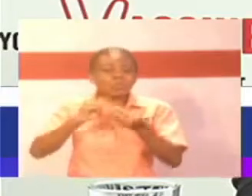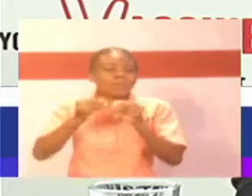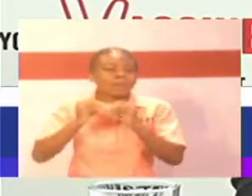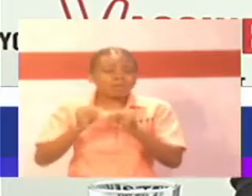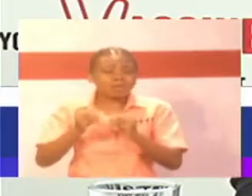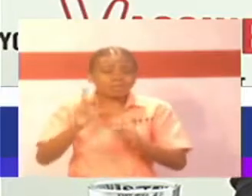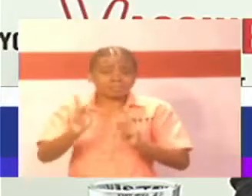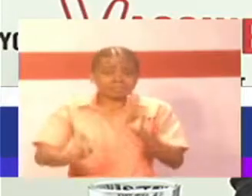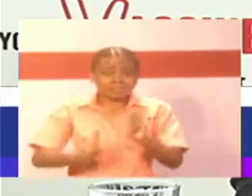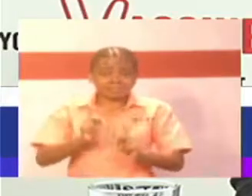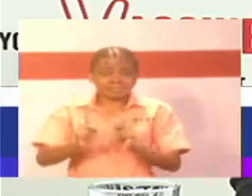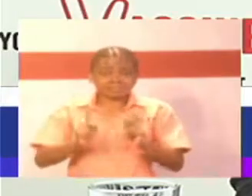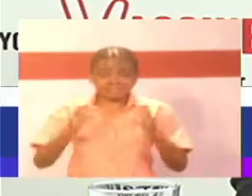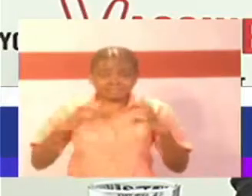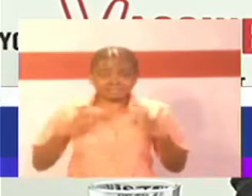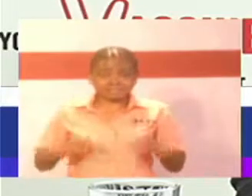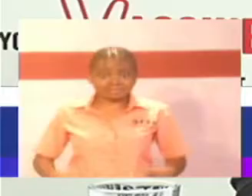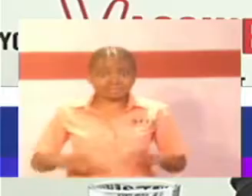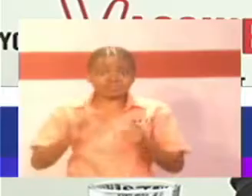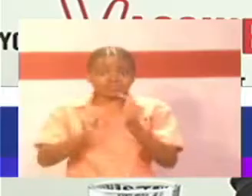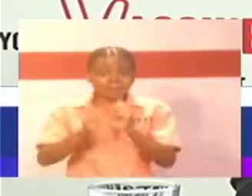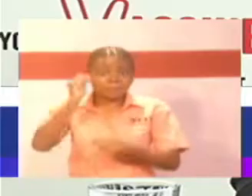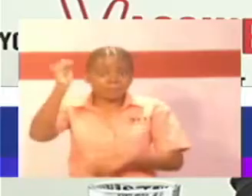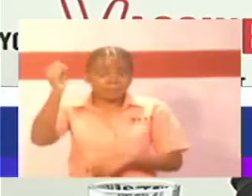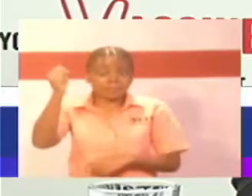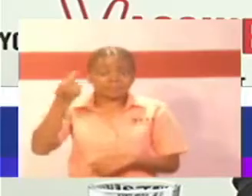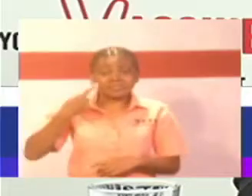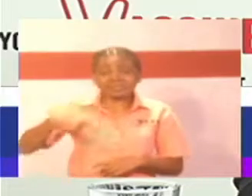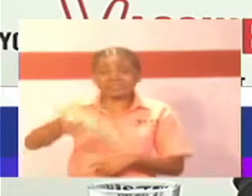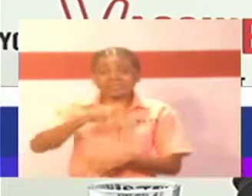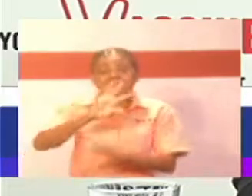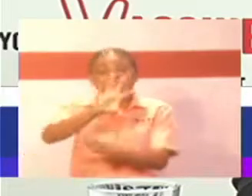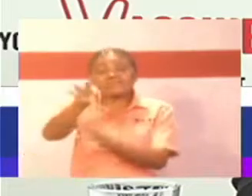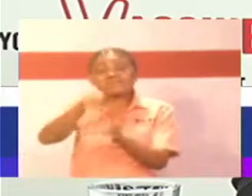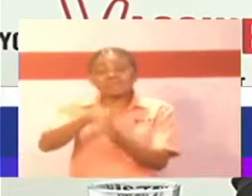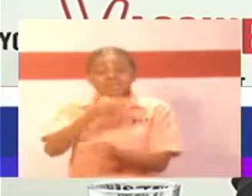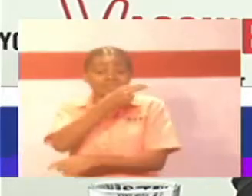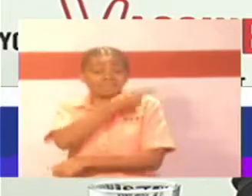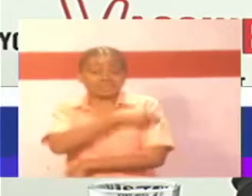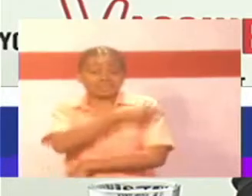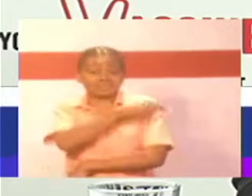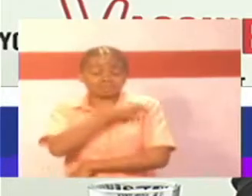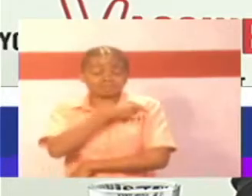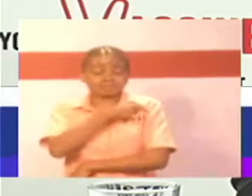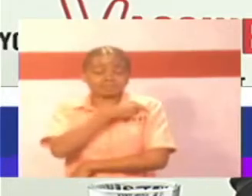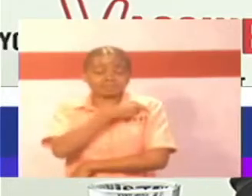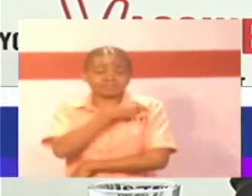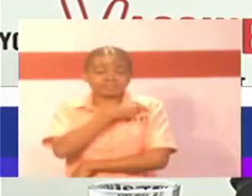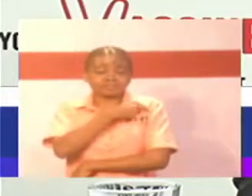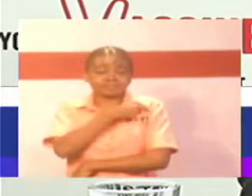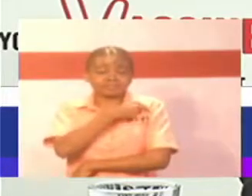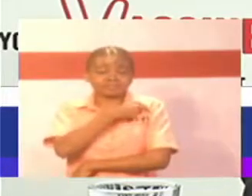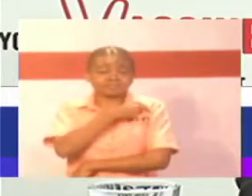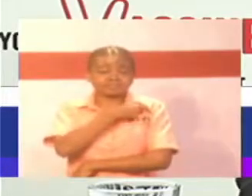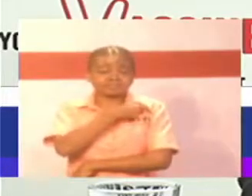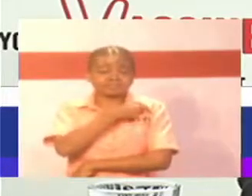our citizens and nationals who are being admitted into the intensive care unit in